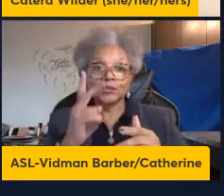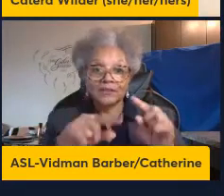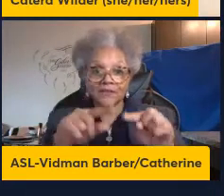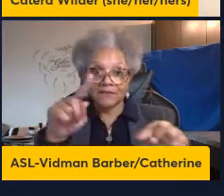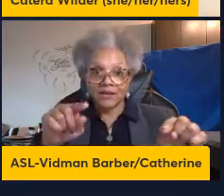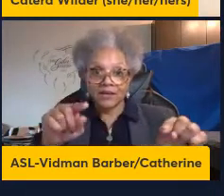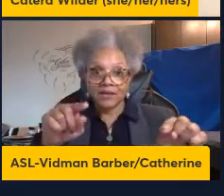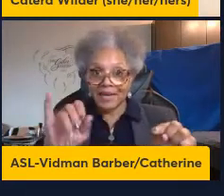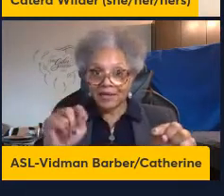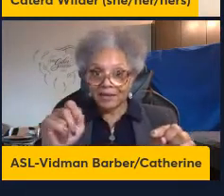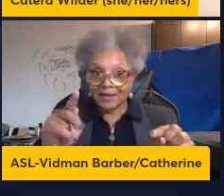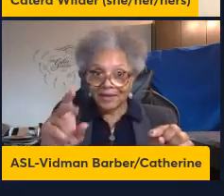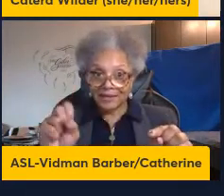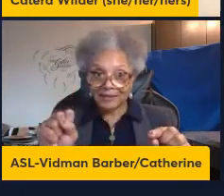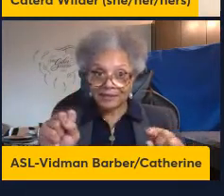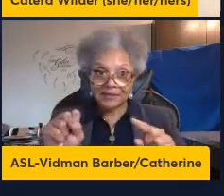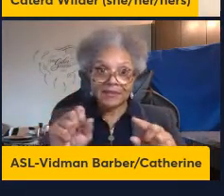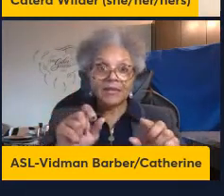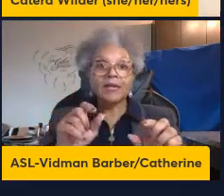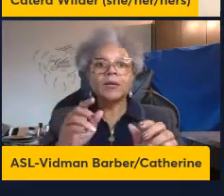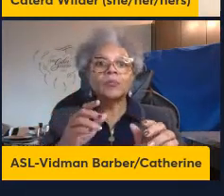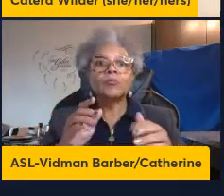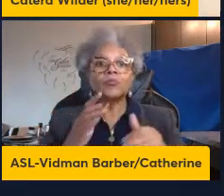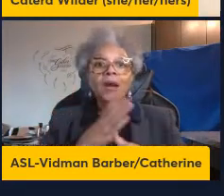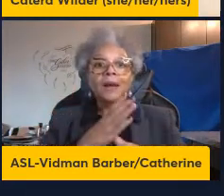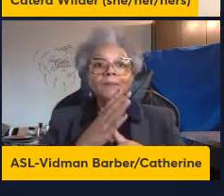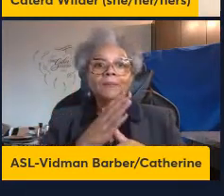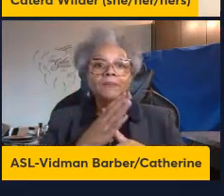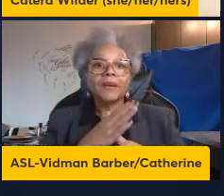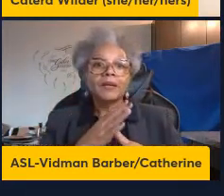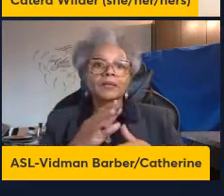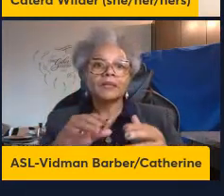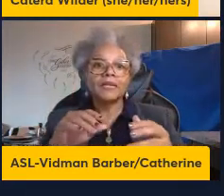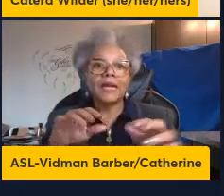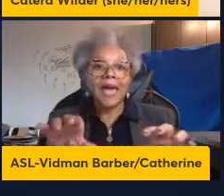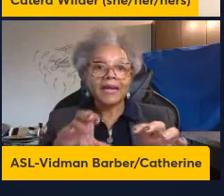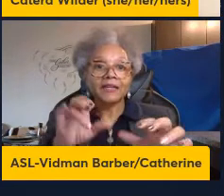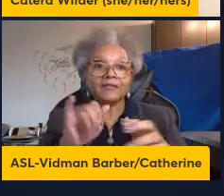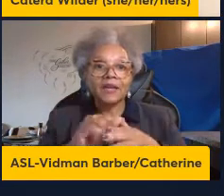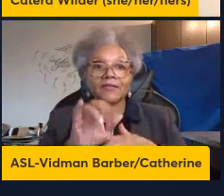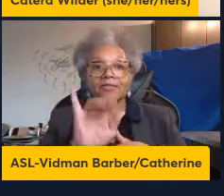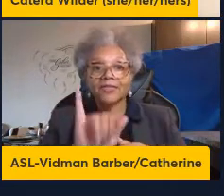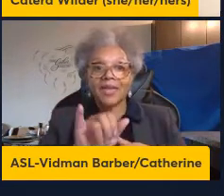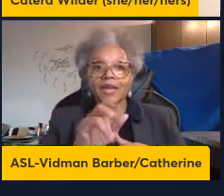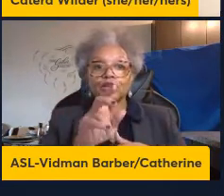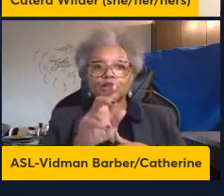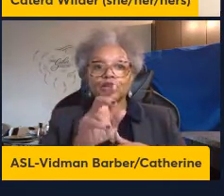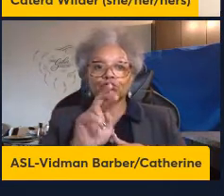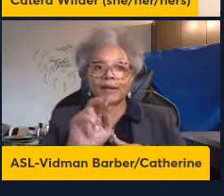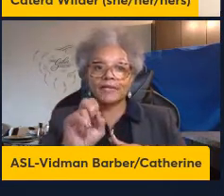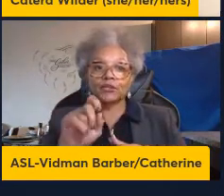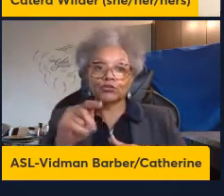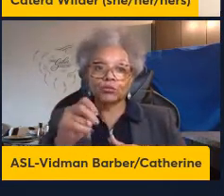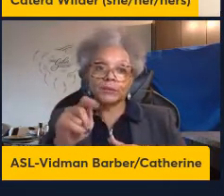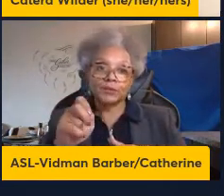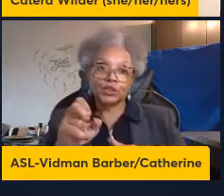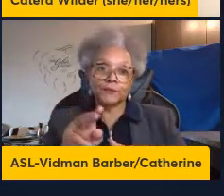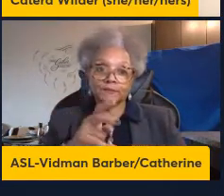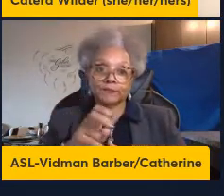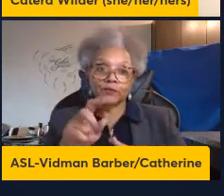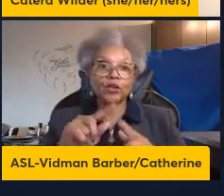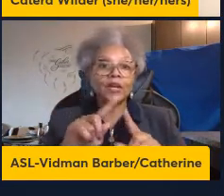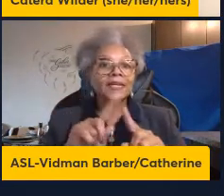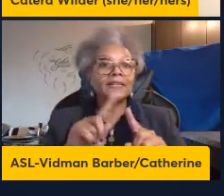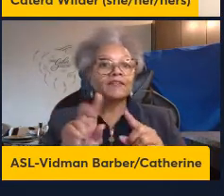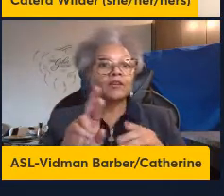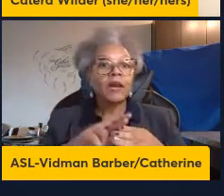cytokines can, they primarily activate this transcription factor ISGF3. And so can you get different